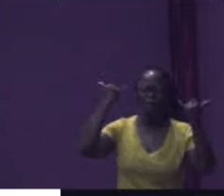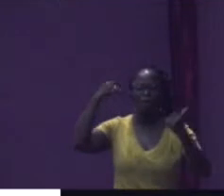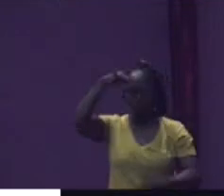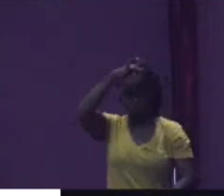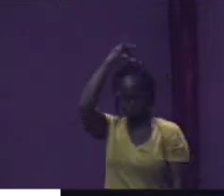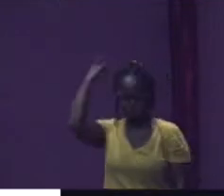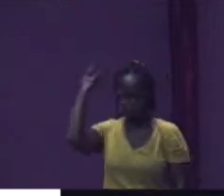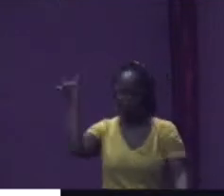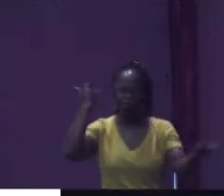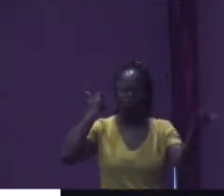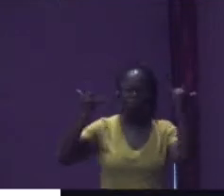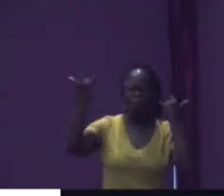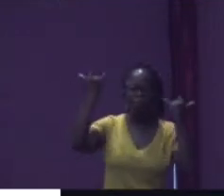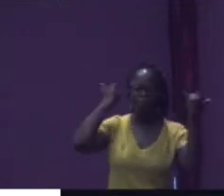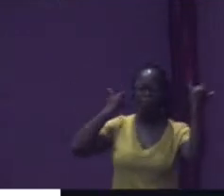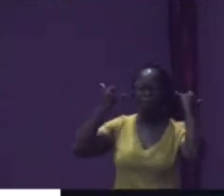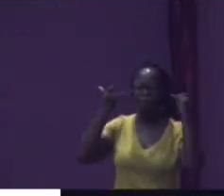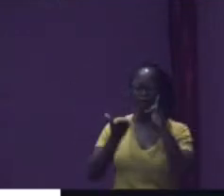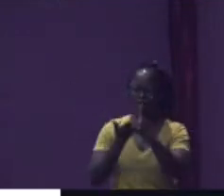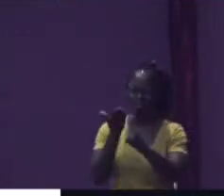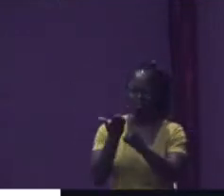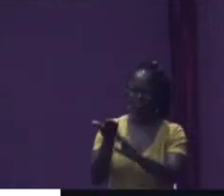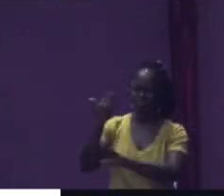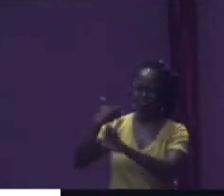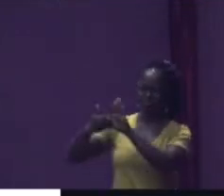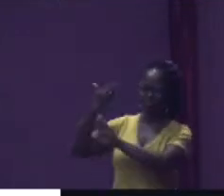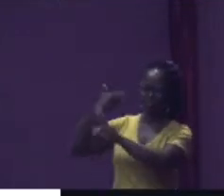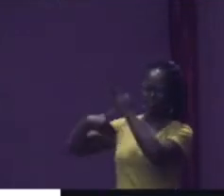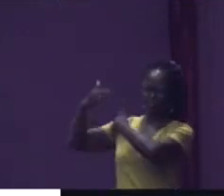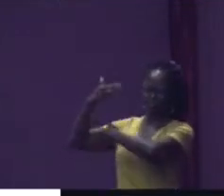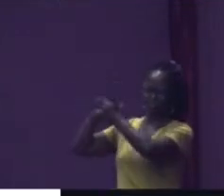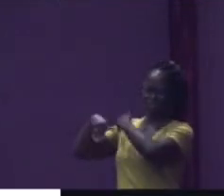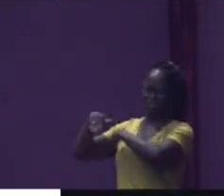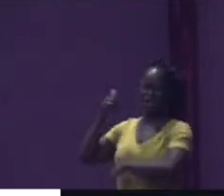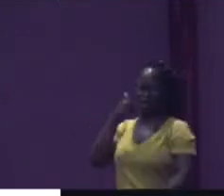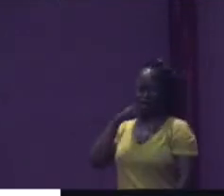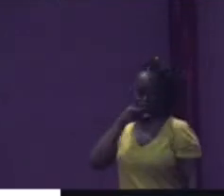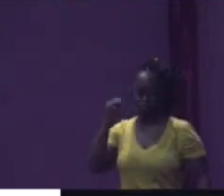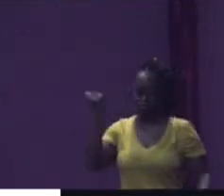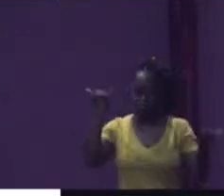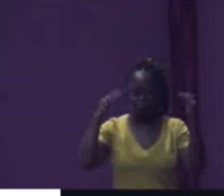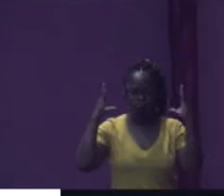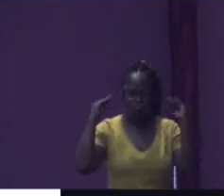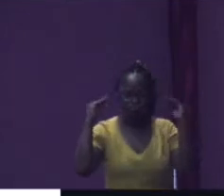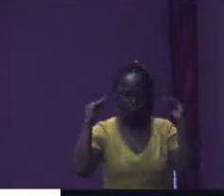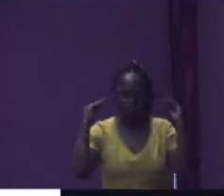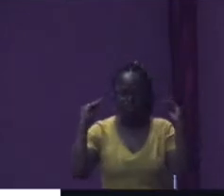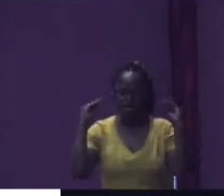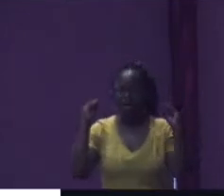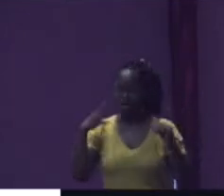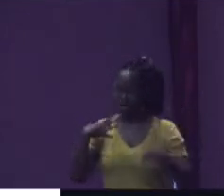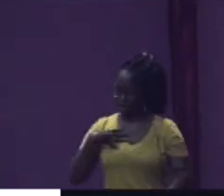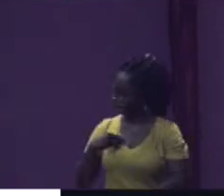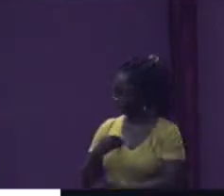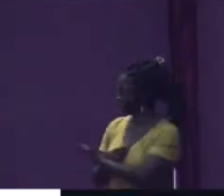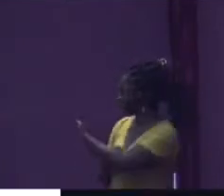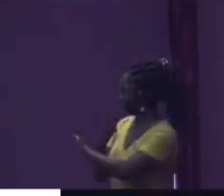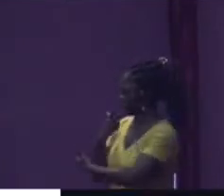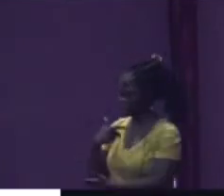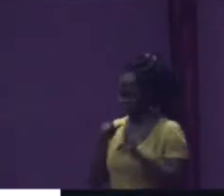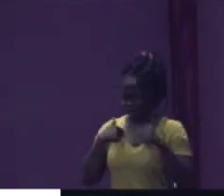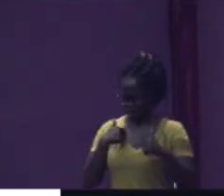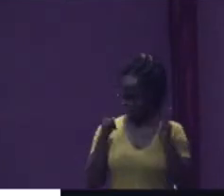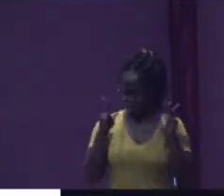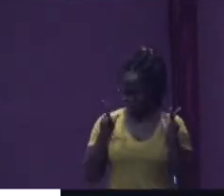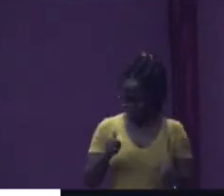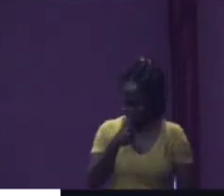don't believe in what my mother is, but God guides my hands. So you